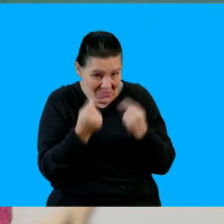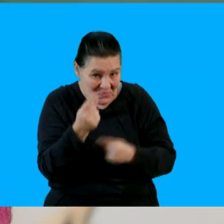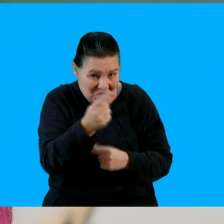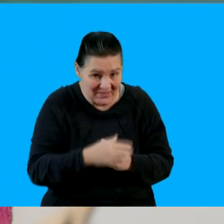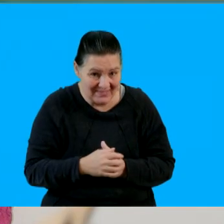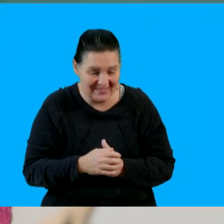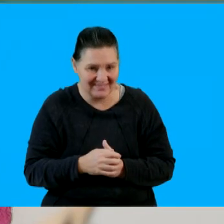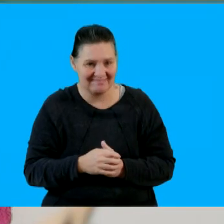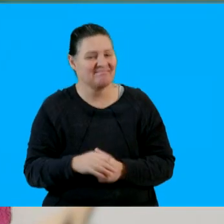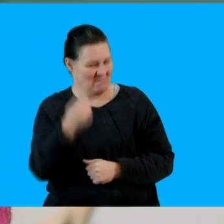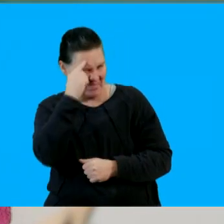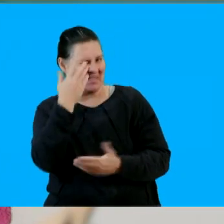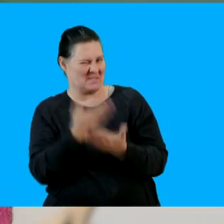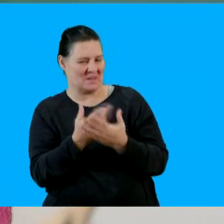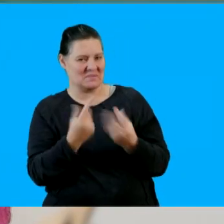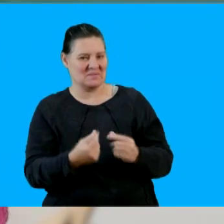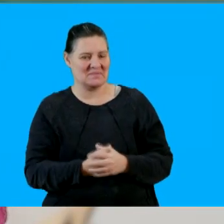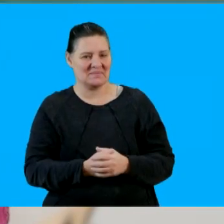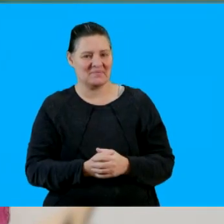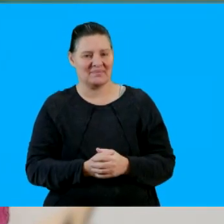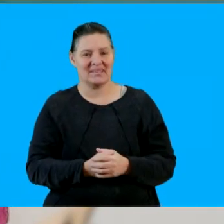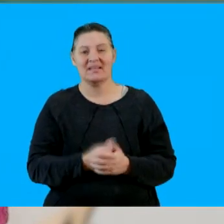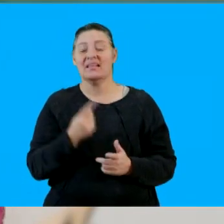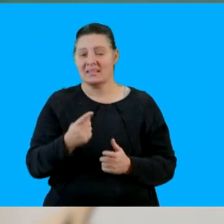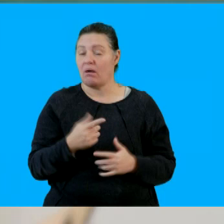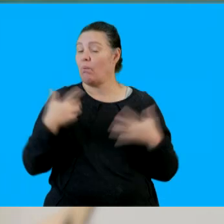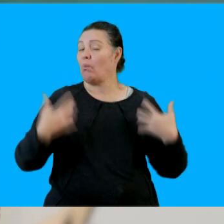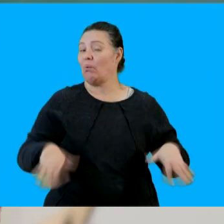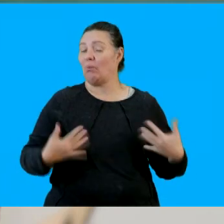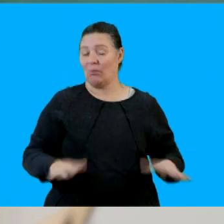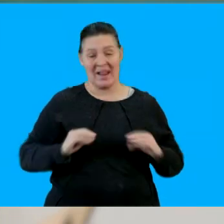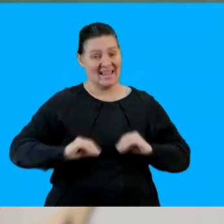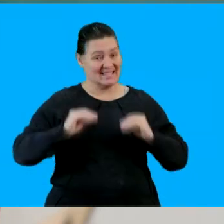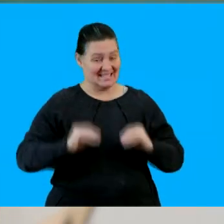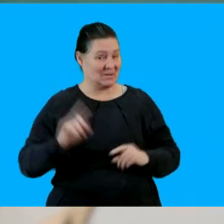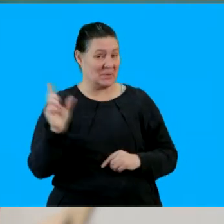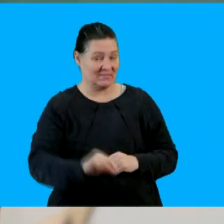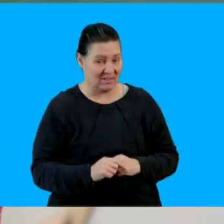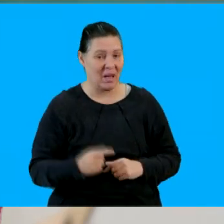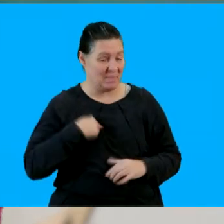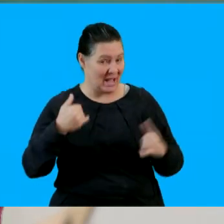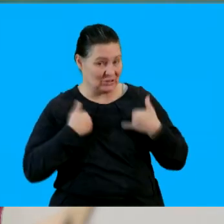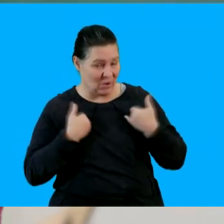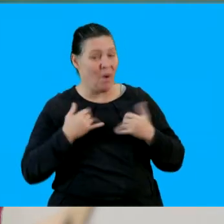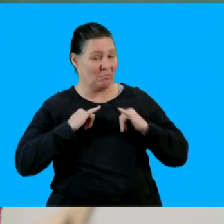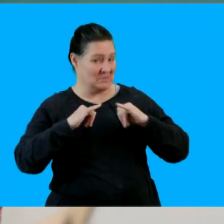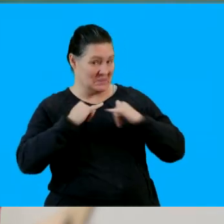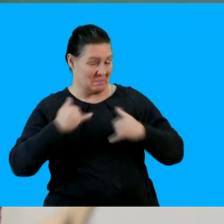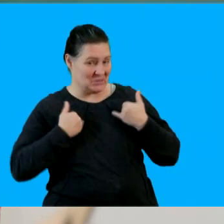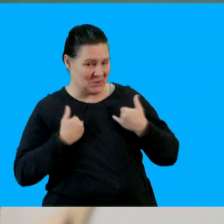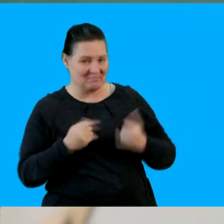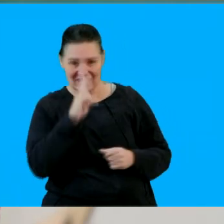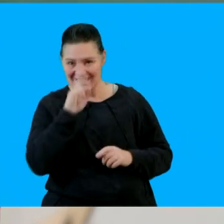Do you think you can manage that challenge? I think you can. This was a wonderful lesson. I enjoyed it. I